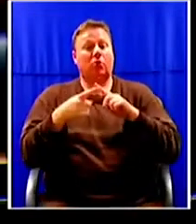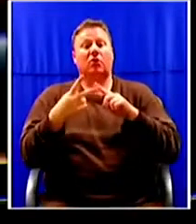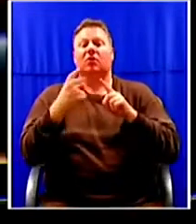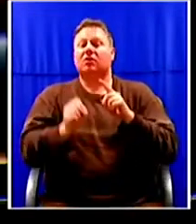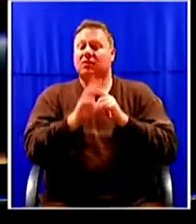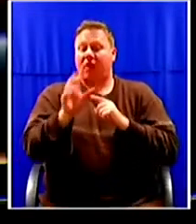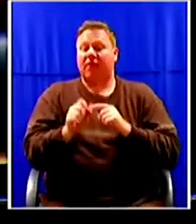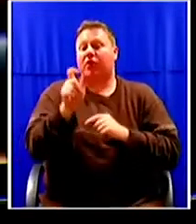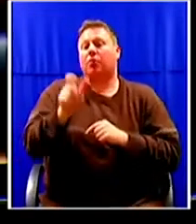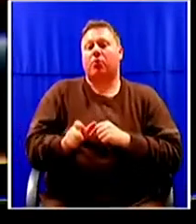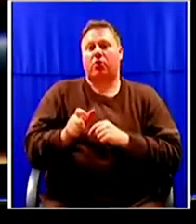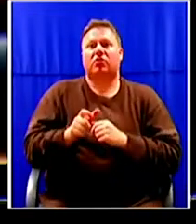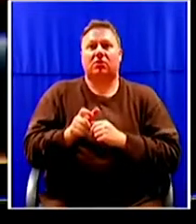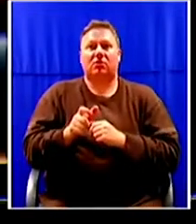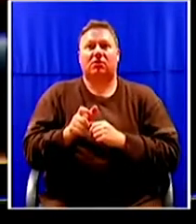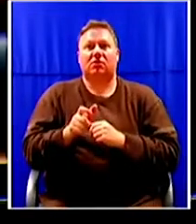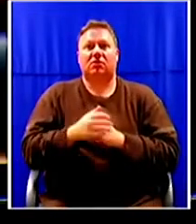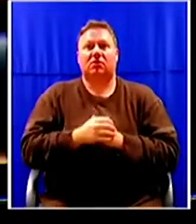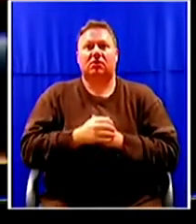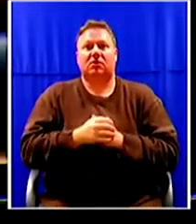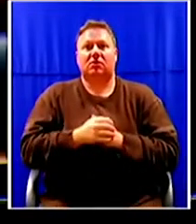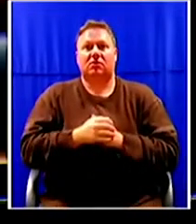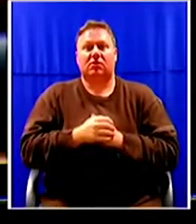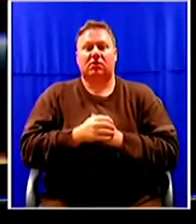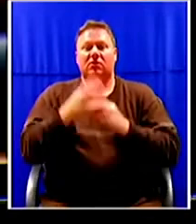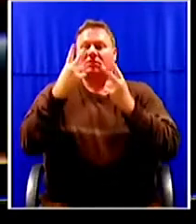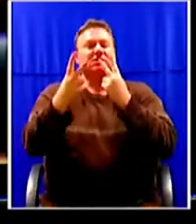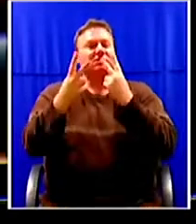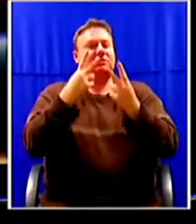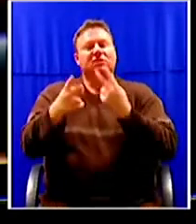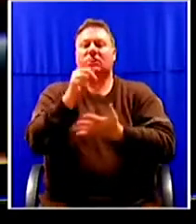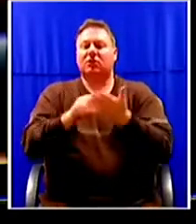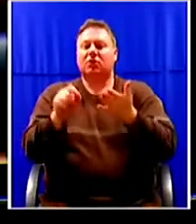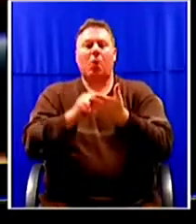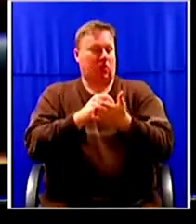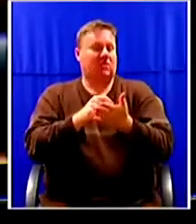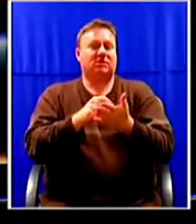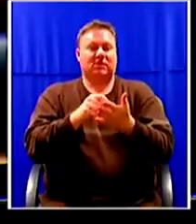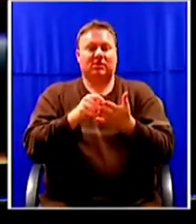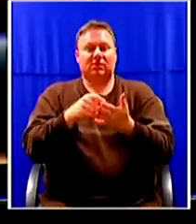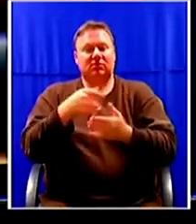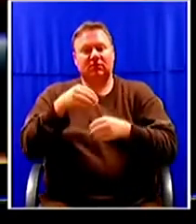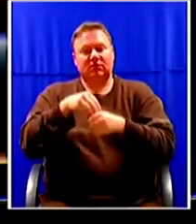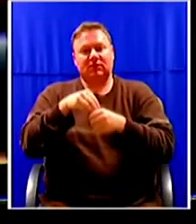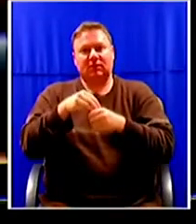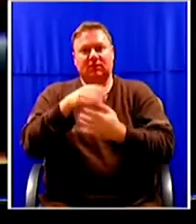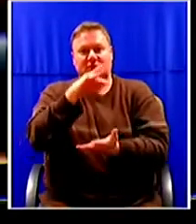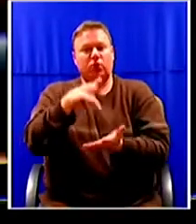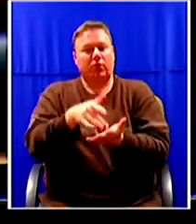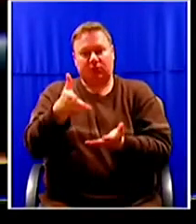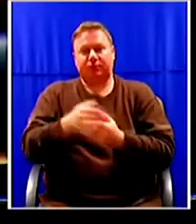African, observing the exercise of democracy during these proceedings, with all